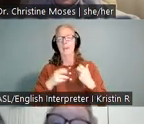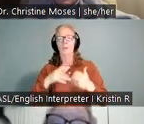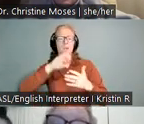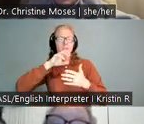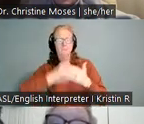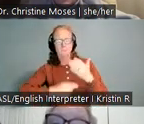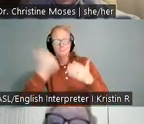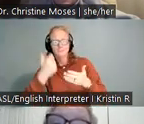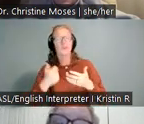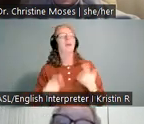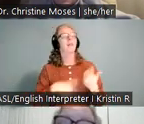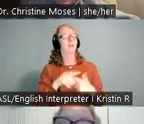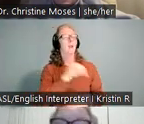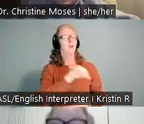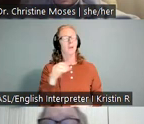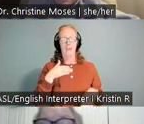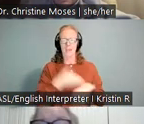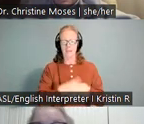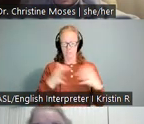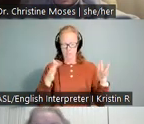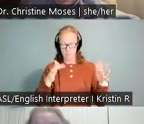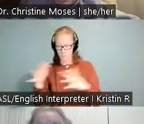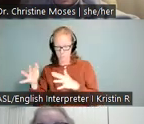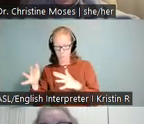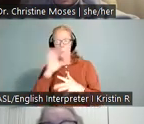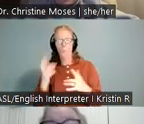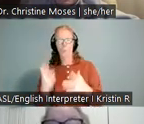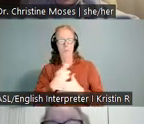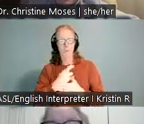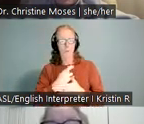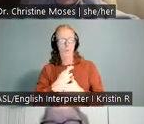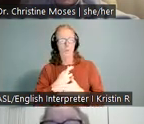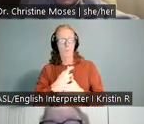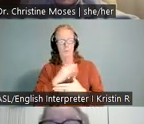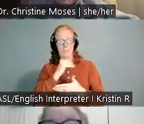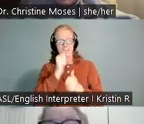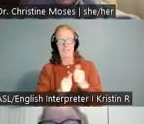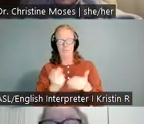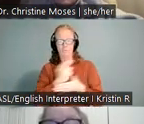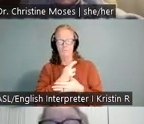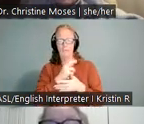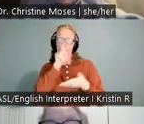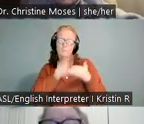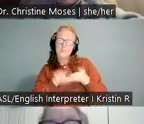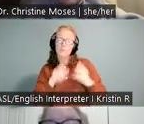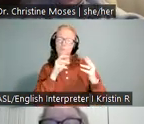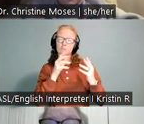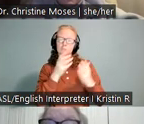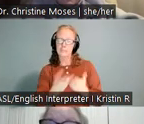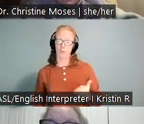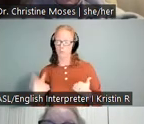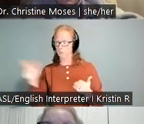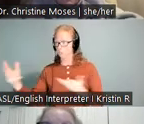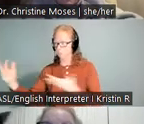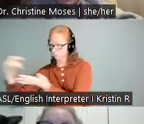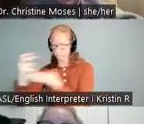subtract. And then after we go through that, we're going to review all of the research materials that people pulled together to